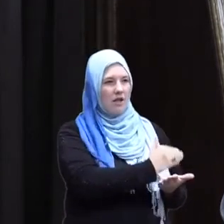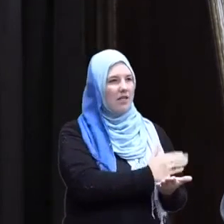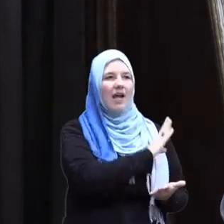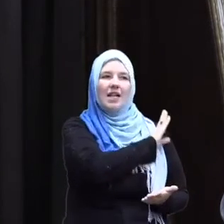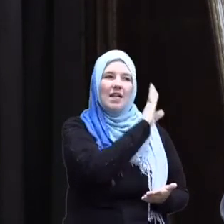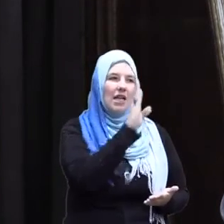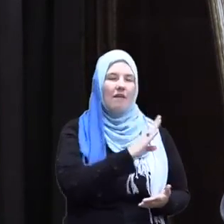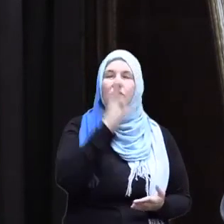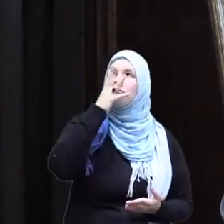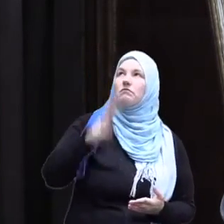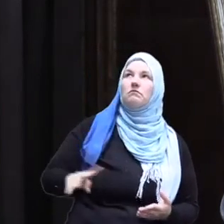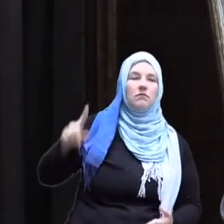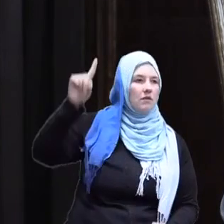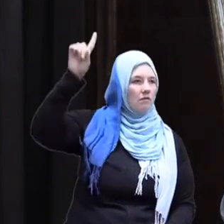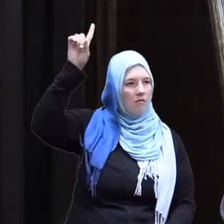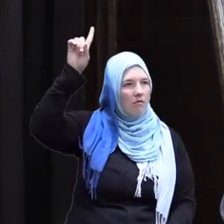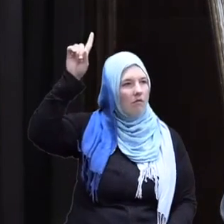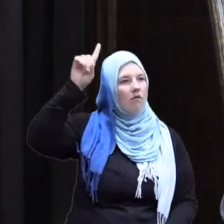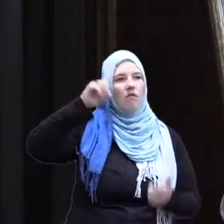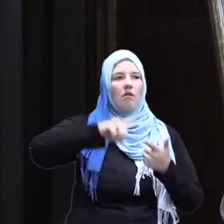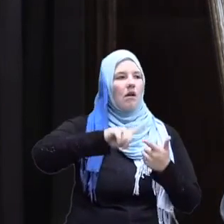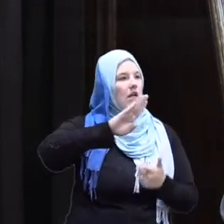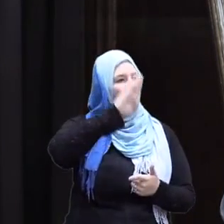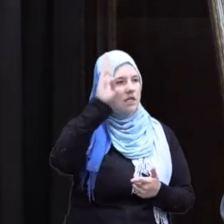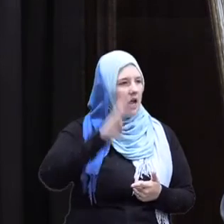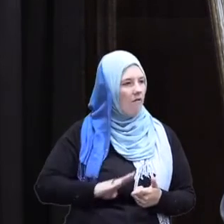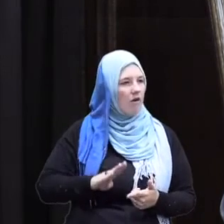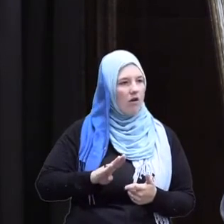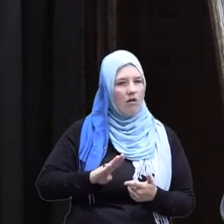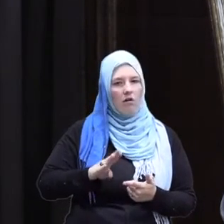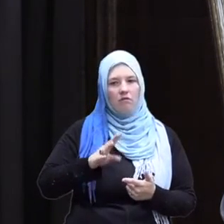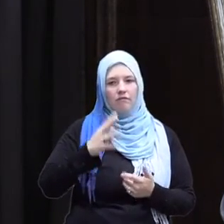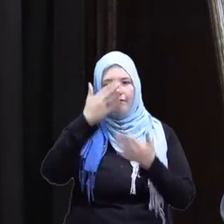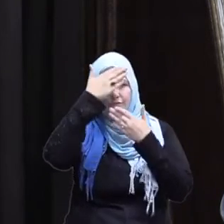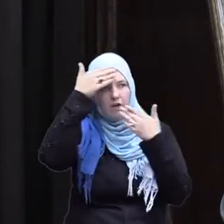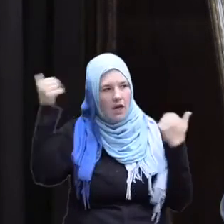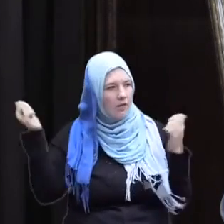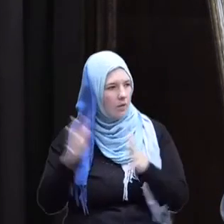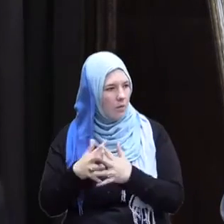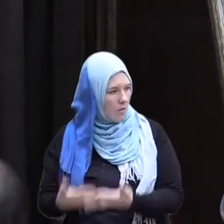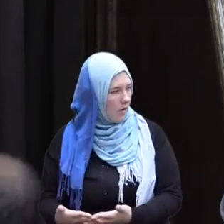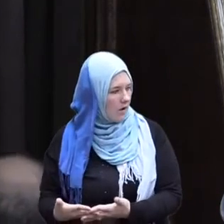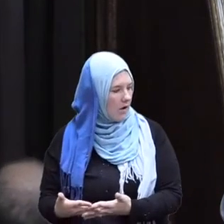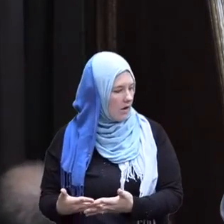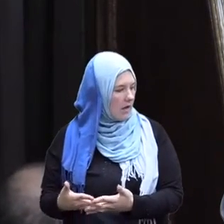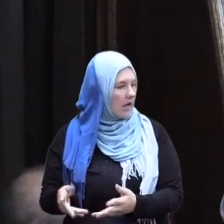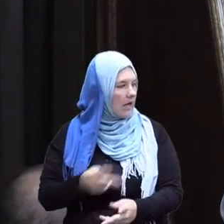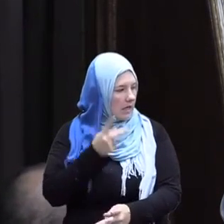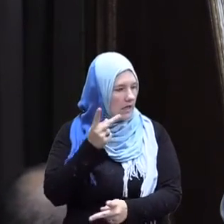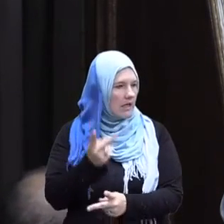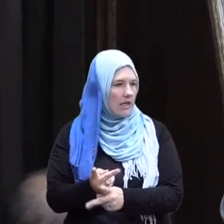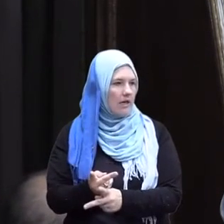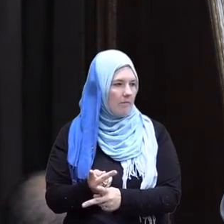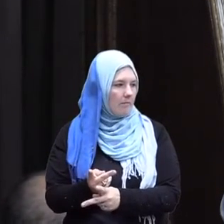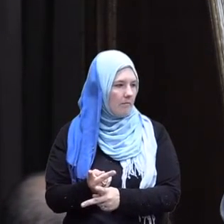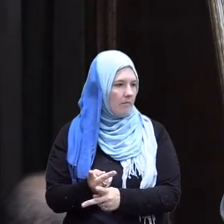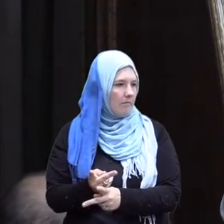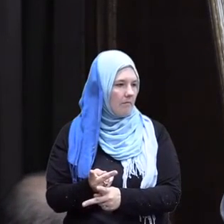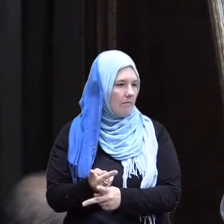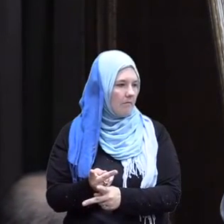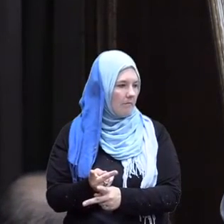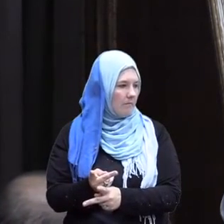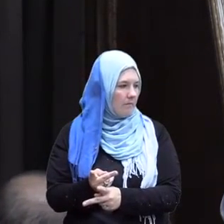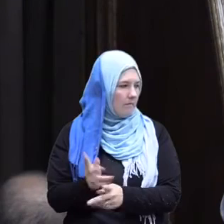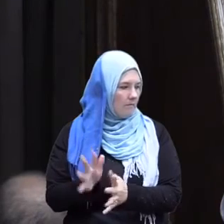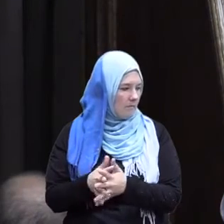from Allah. Never turn away from His book. Hold on to it. Hold on to the robe